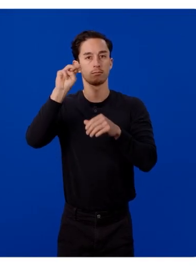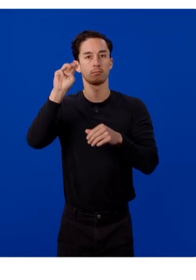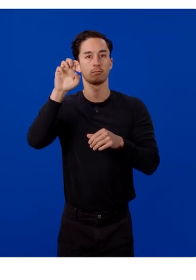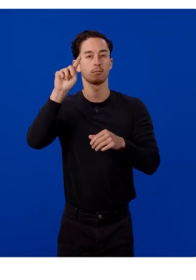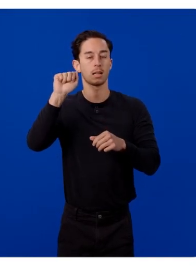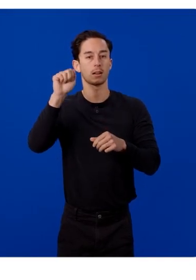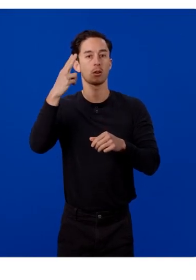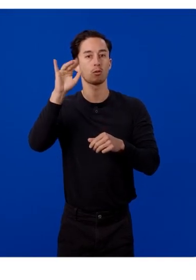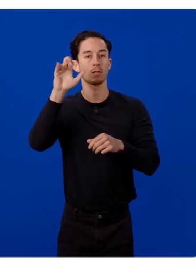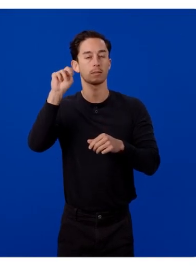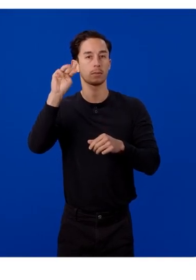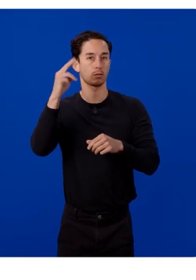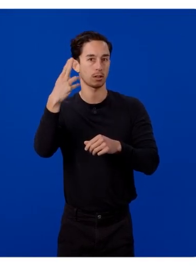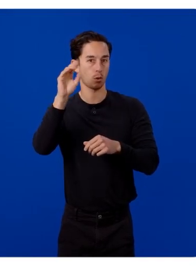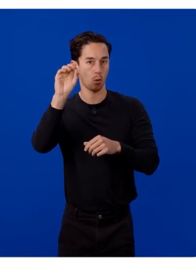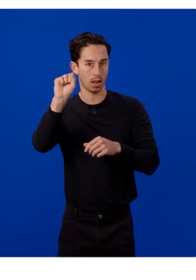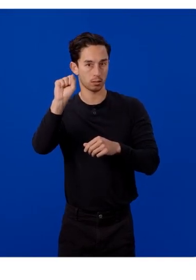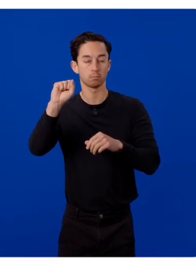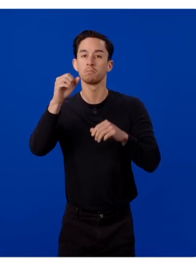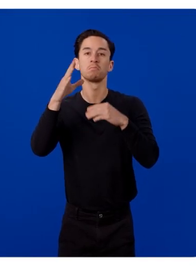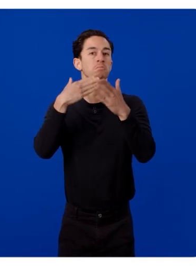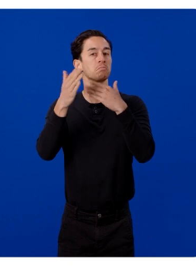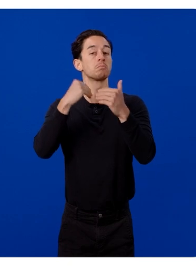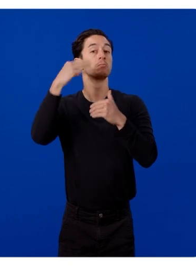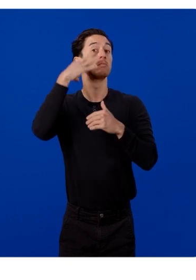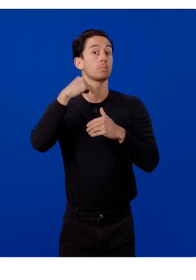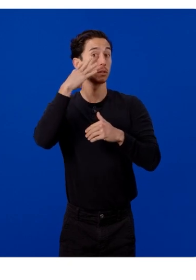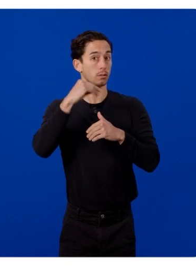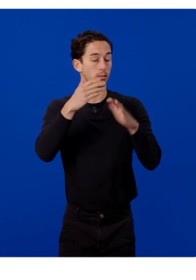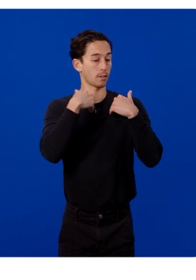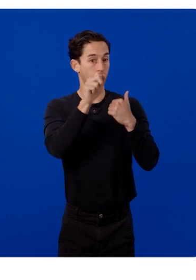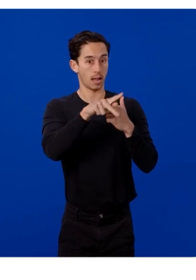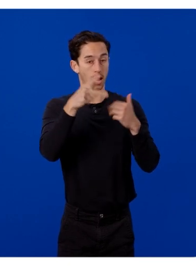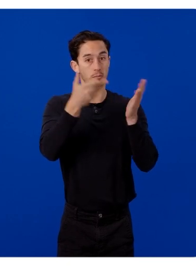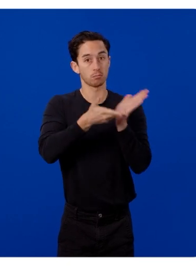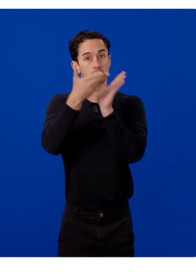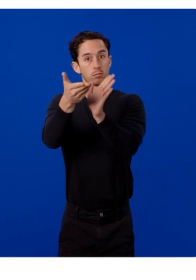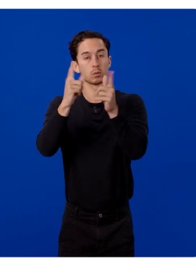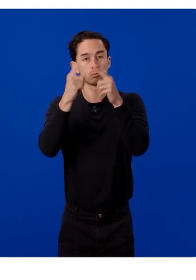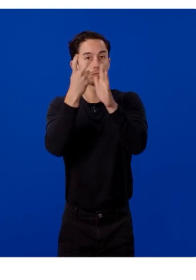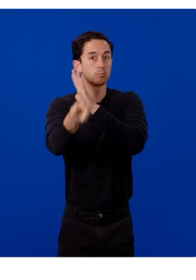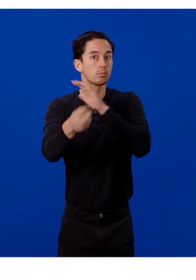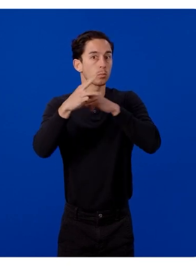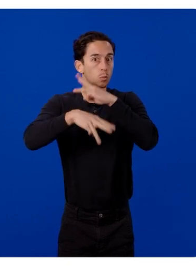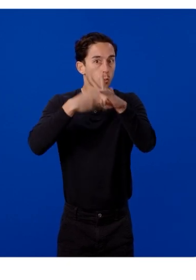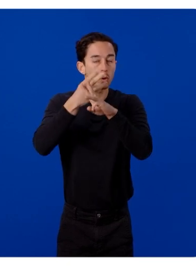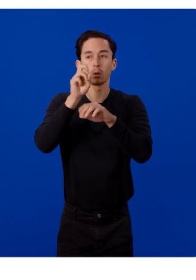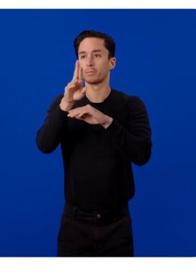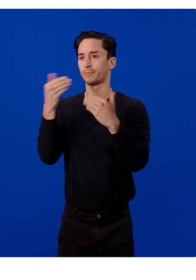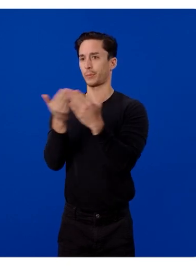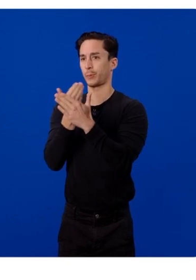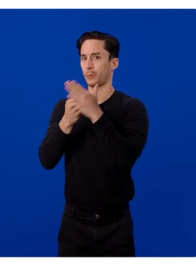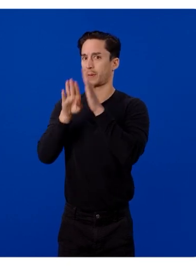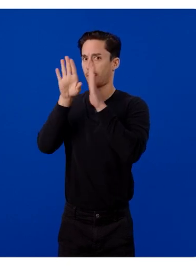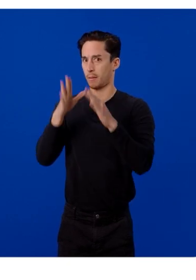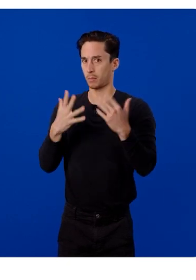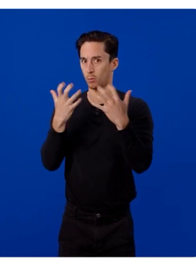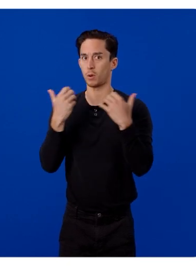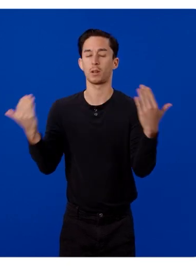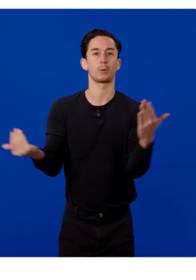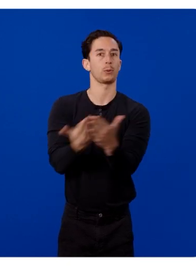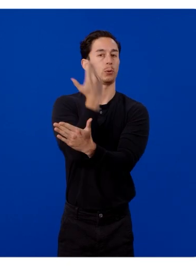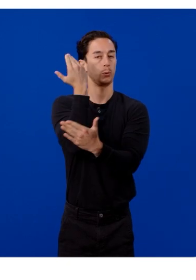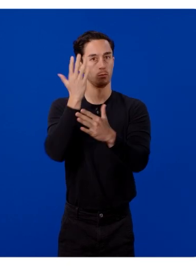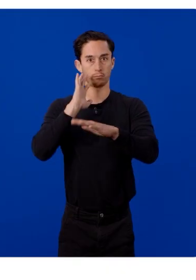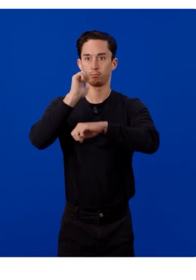seasoned Android developer looking to bring your existing Android app into the immersive world, or a novice developer looking to start fresh, Meta